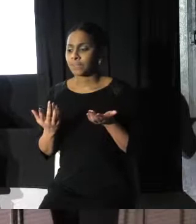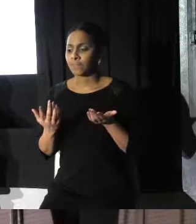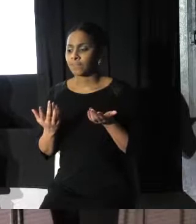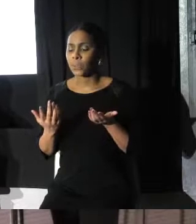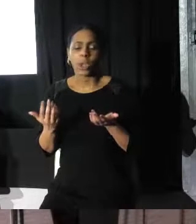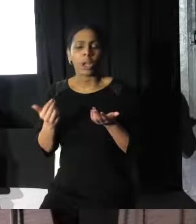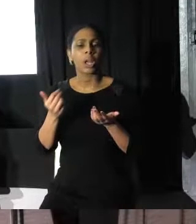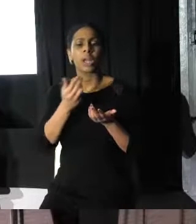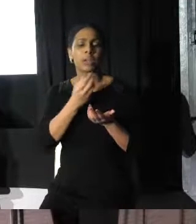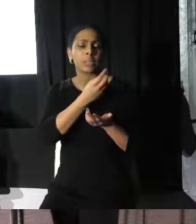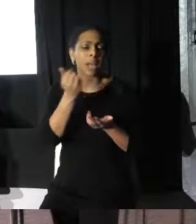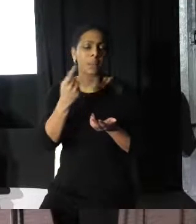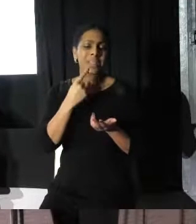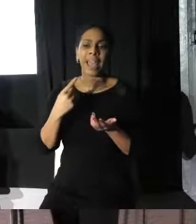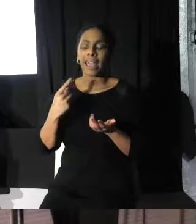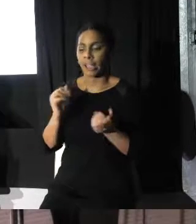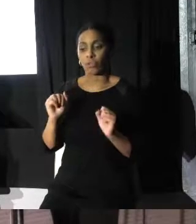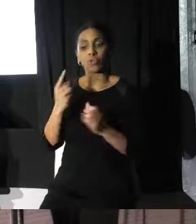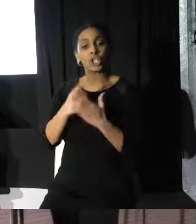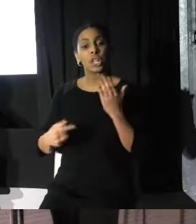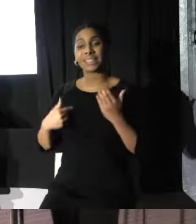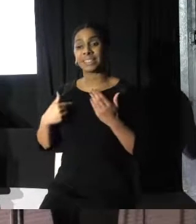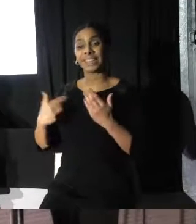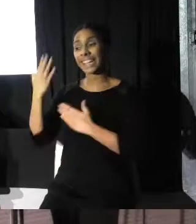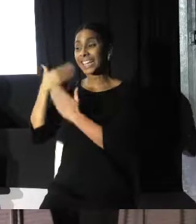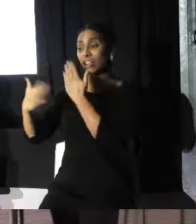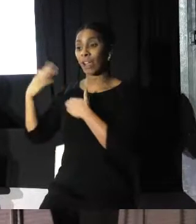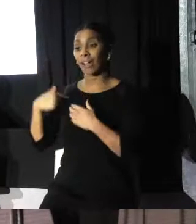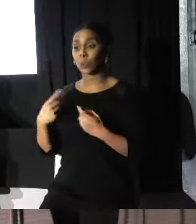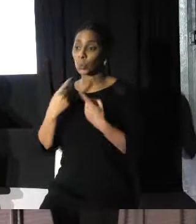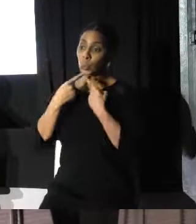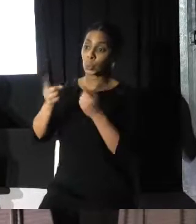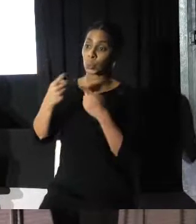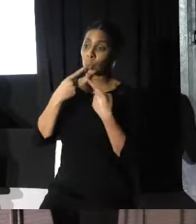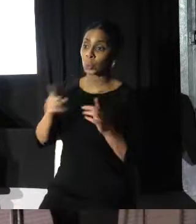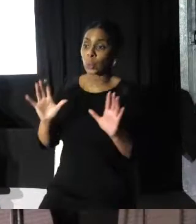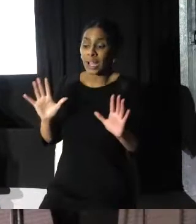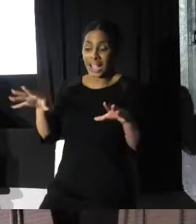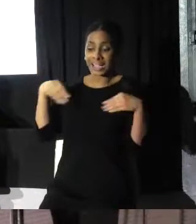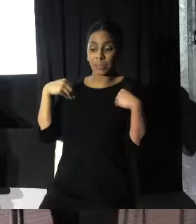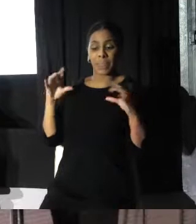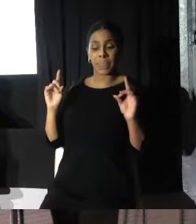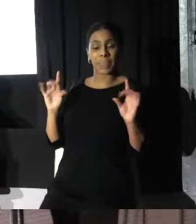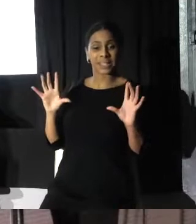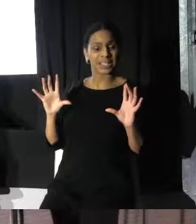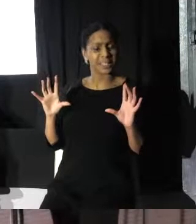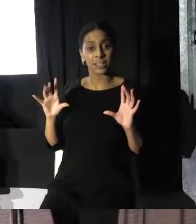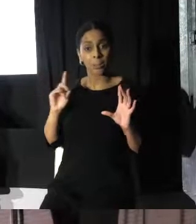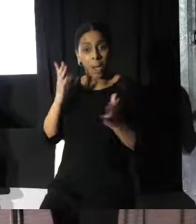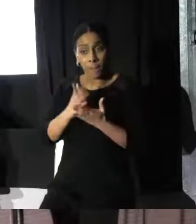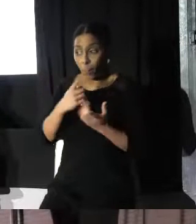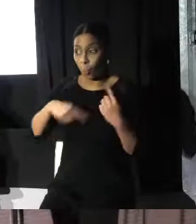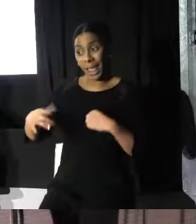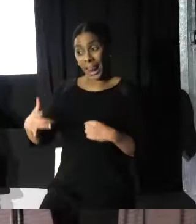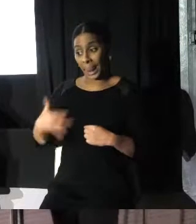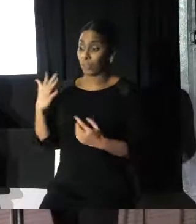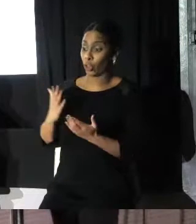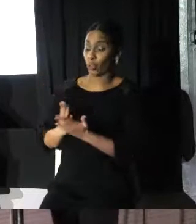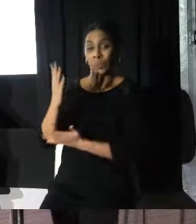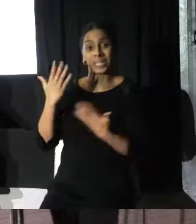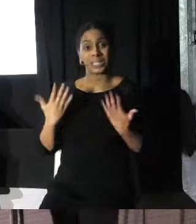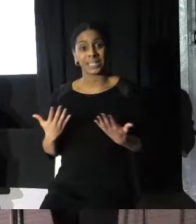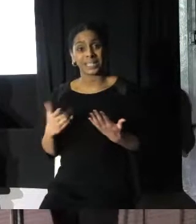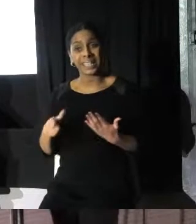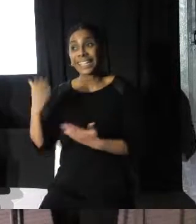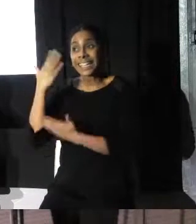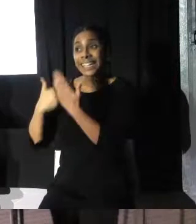about telling the history and we just need to face up to it, but it's more than that because we're living it as well. We're living with, these histories are